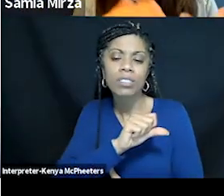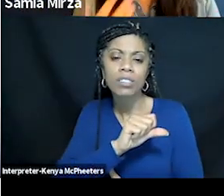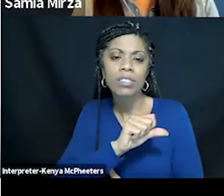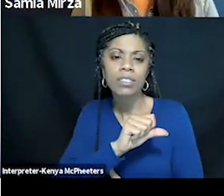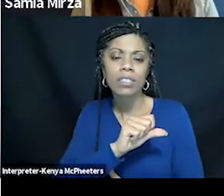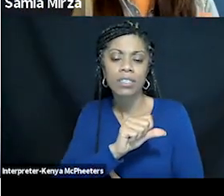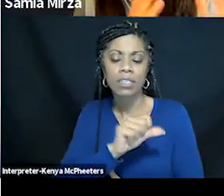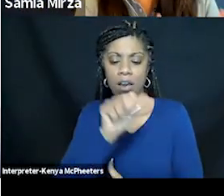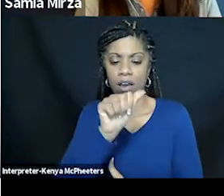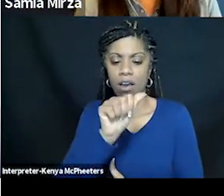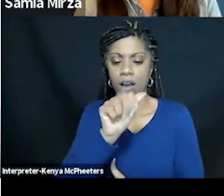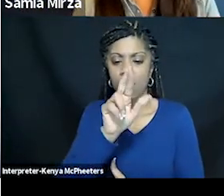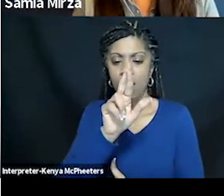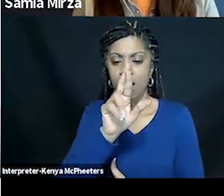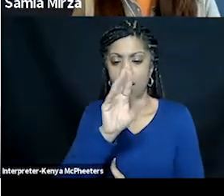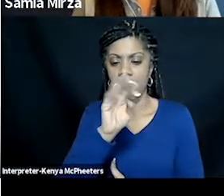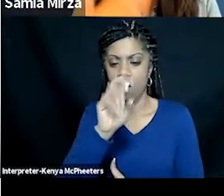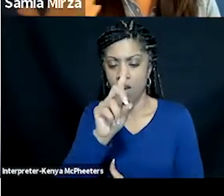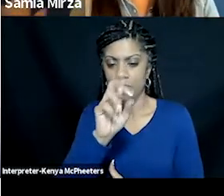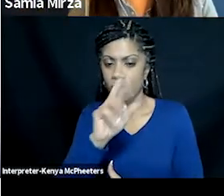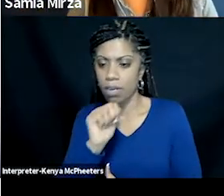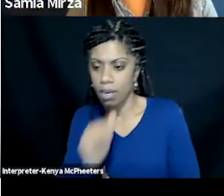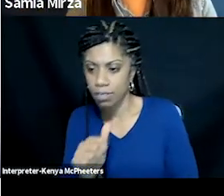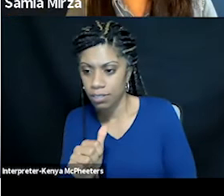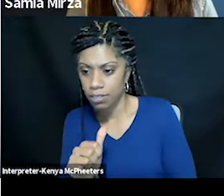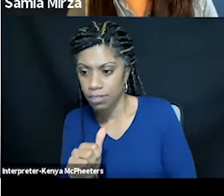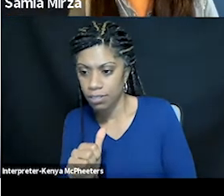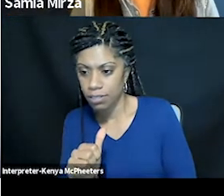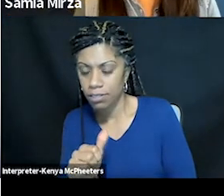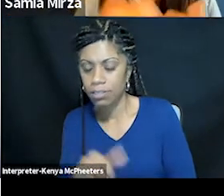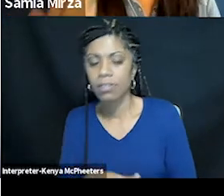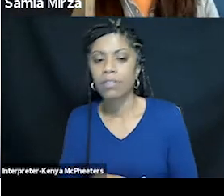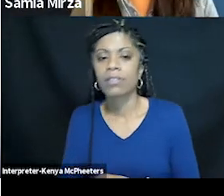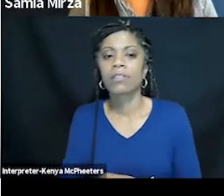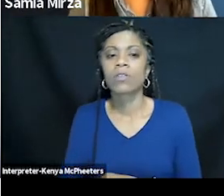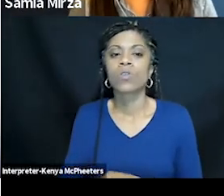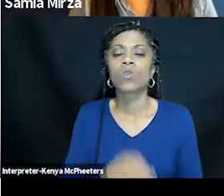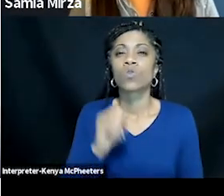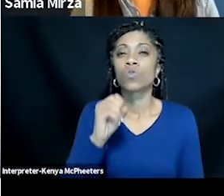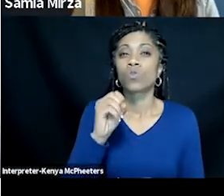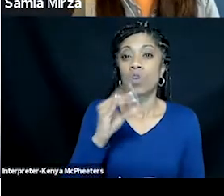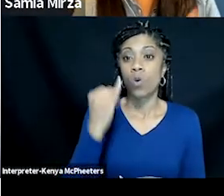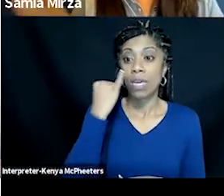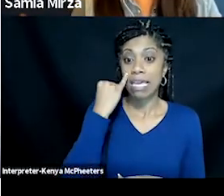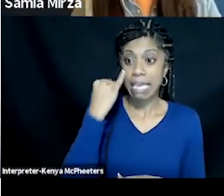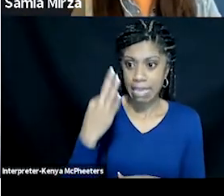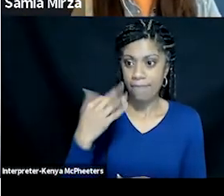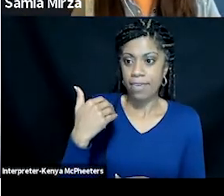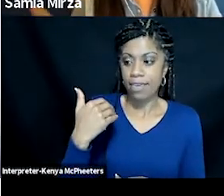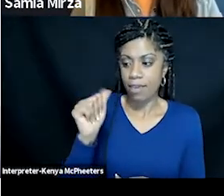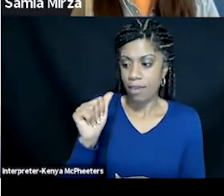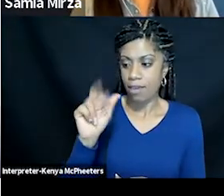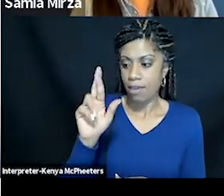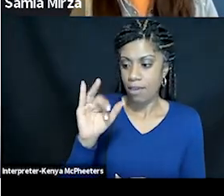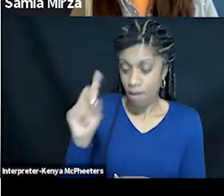And then there's also an assumption that if he was armed, then he was not innocent, right? Then he must have been guilty, which gun rights,